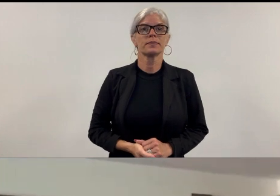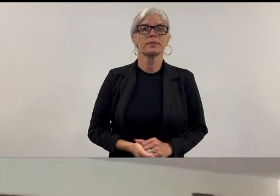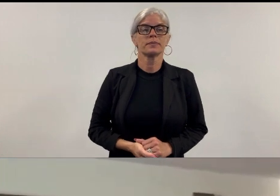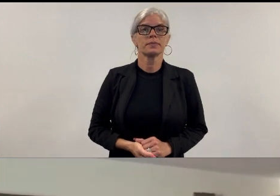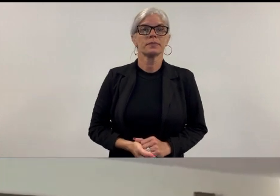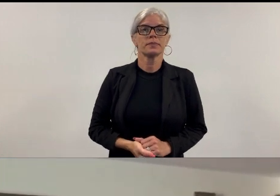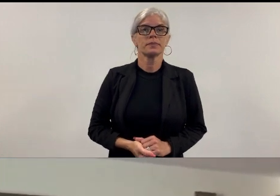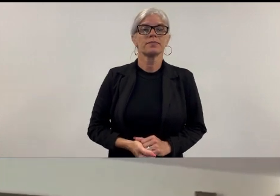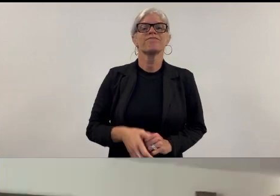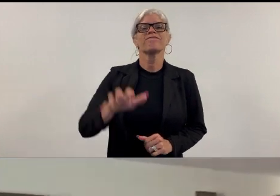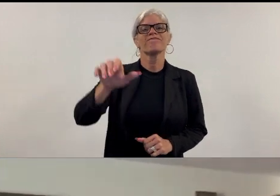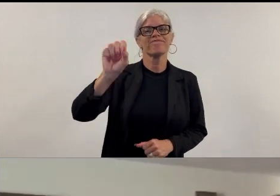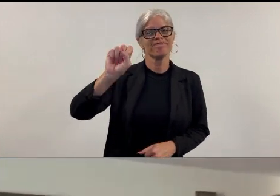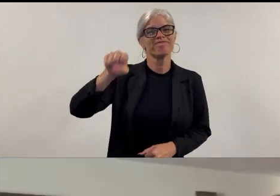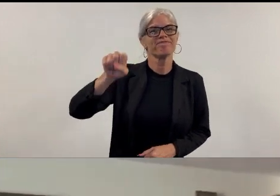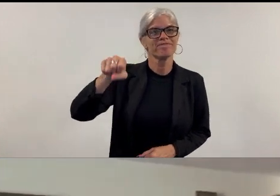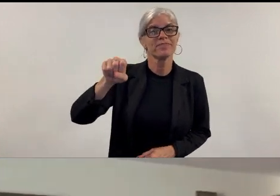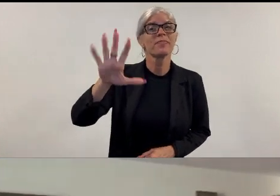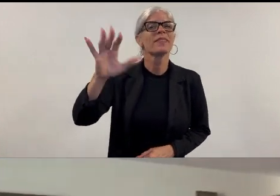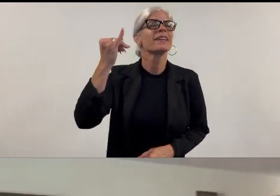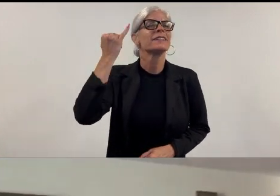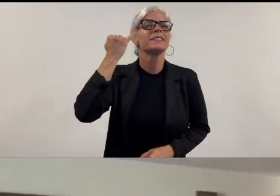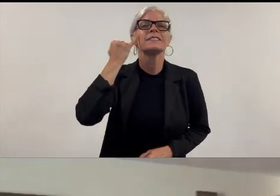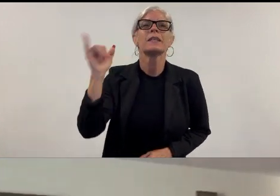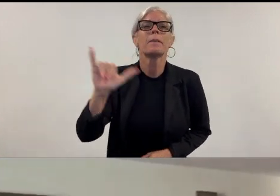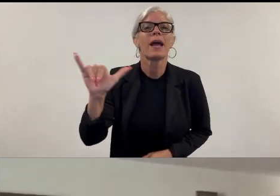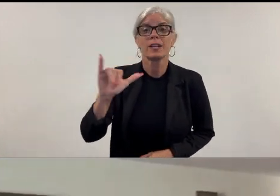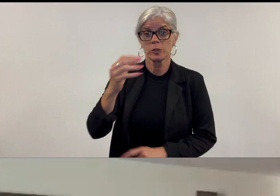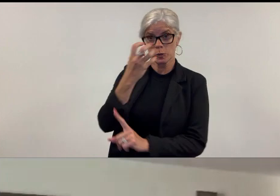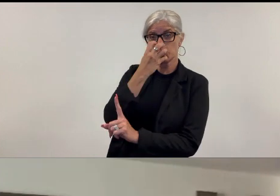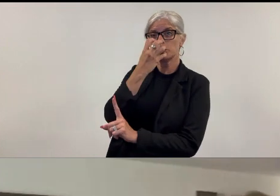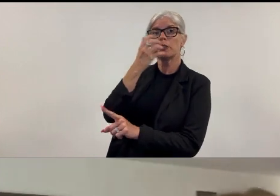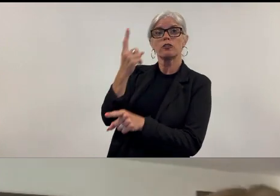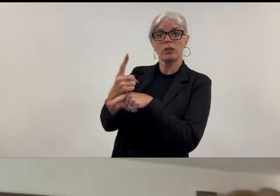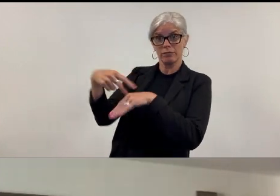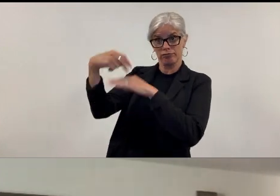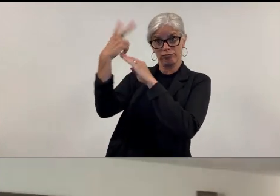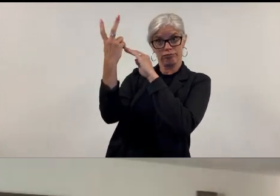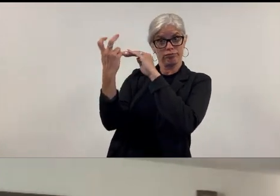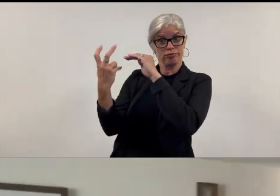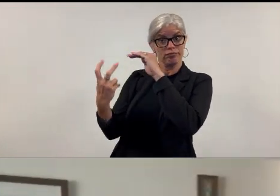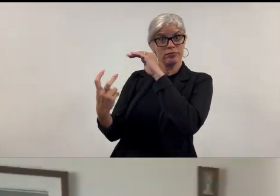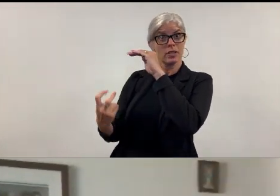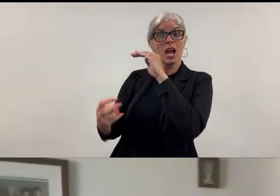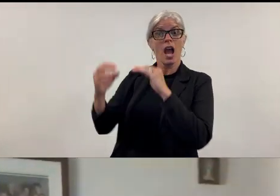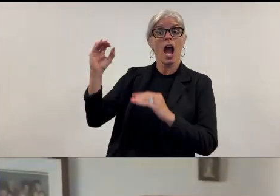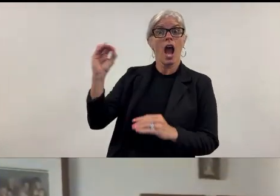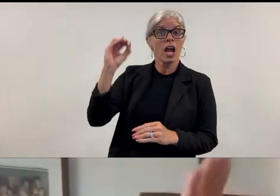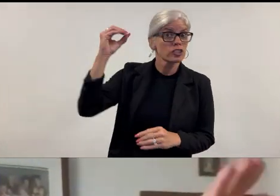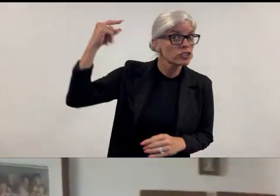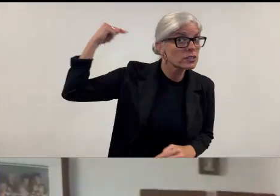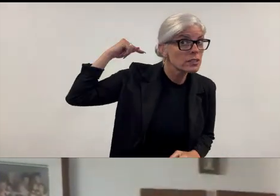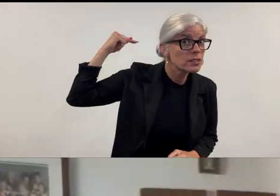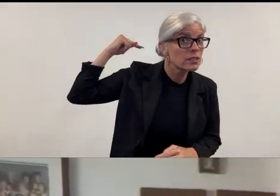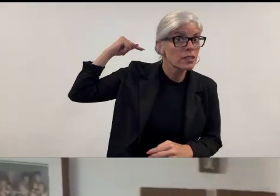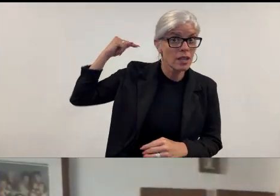like scuba diving when your oxygen is running out. The tank is running out,